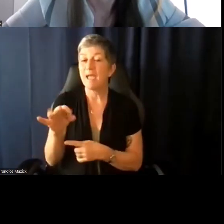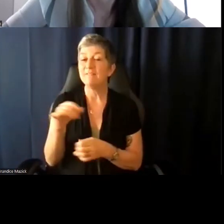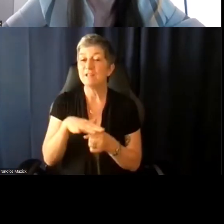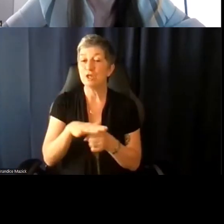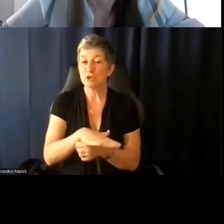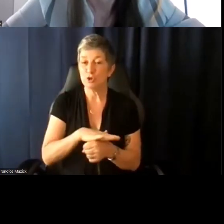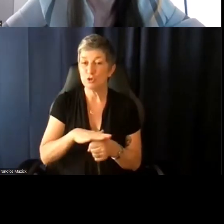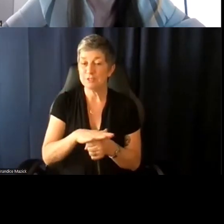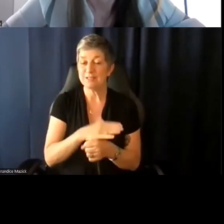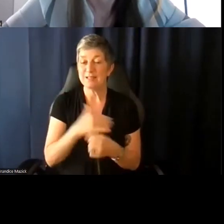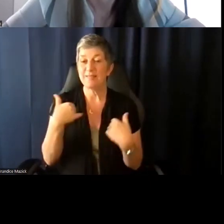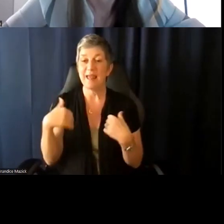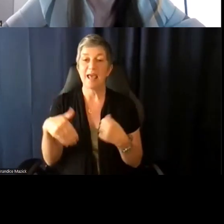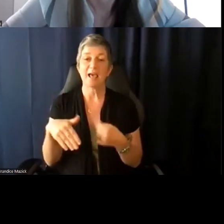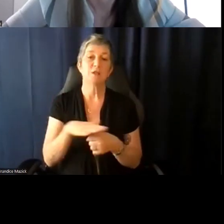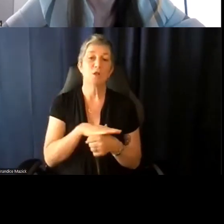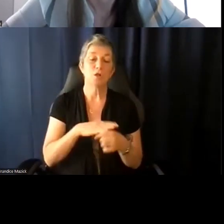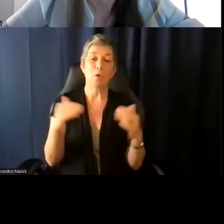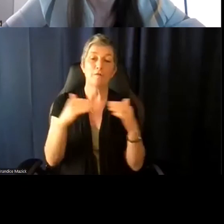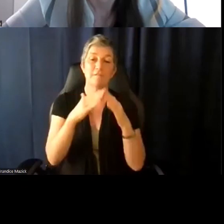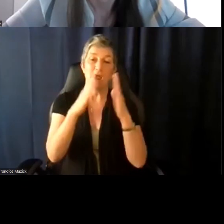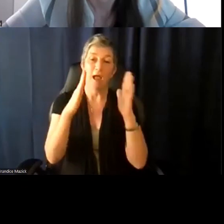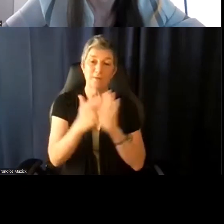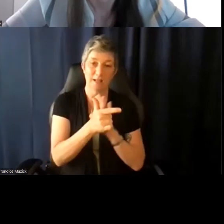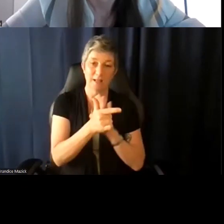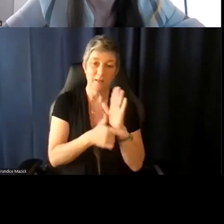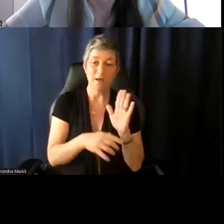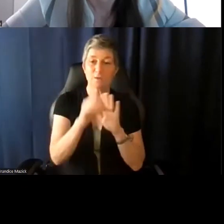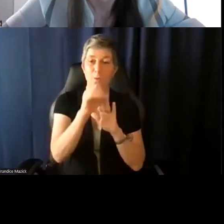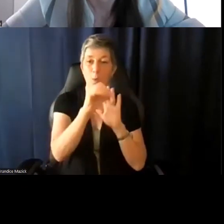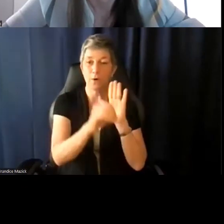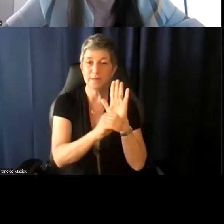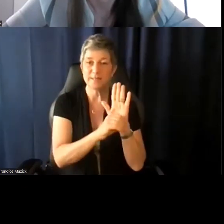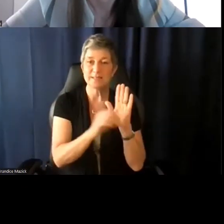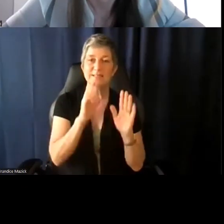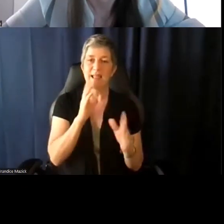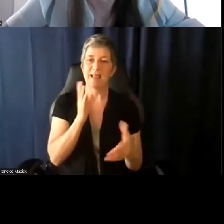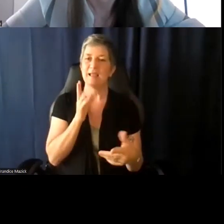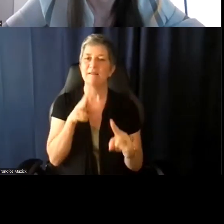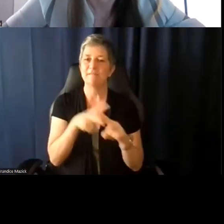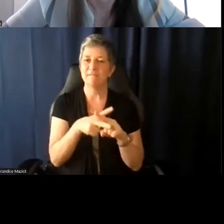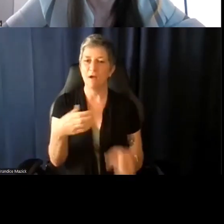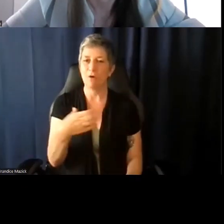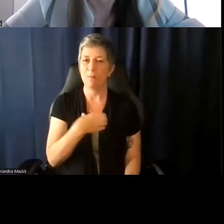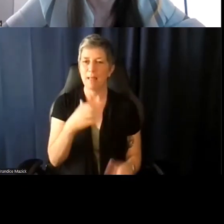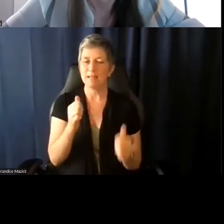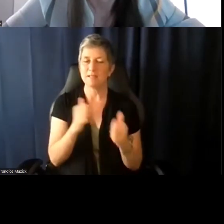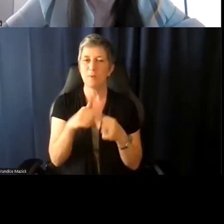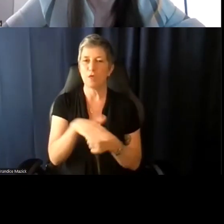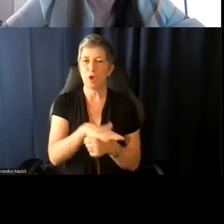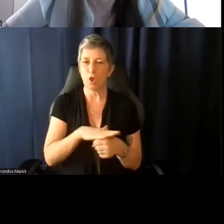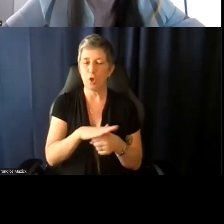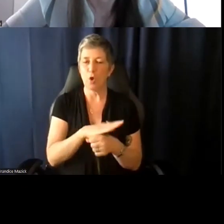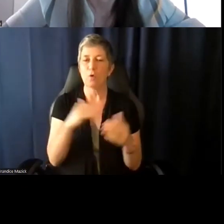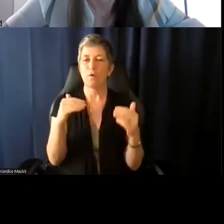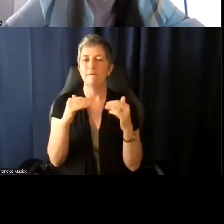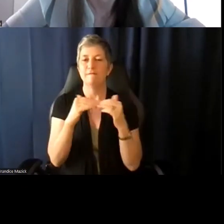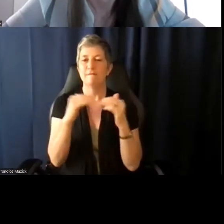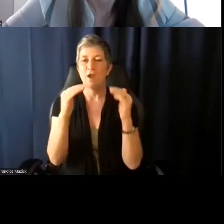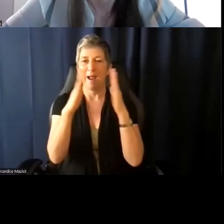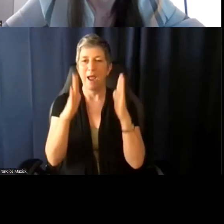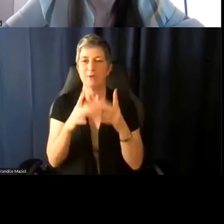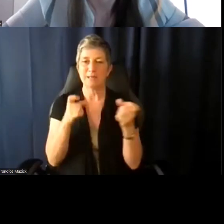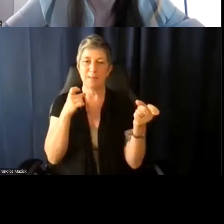has local fair housing laws or ordinances, they can file complaints with their local fair housing